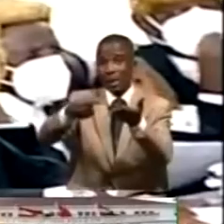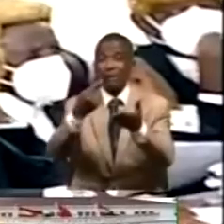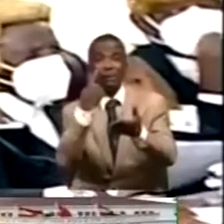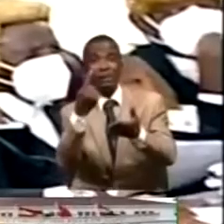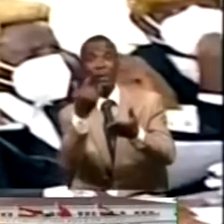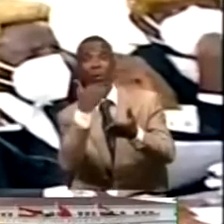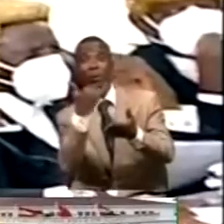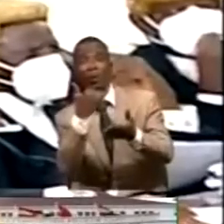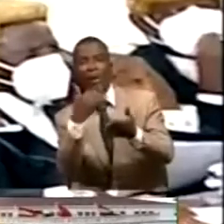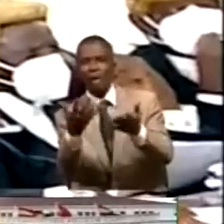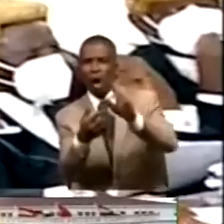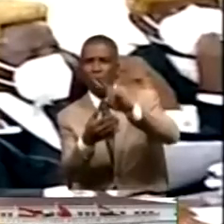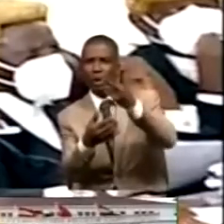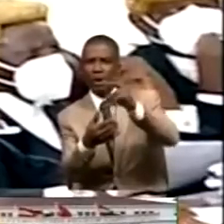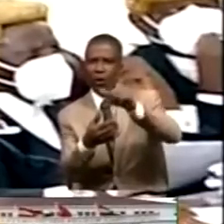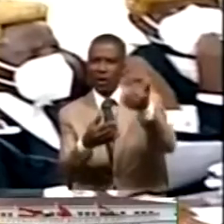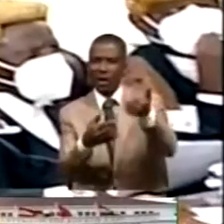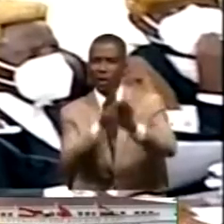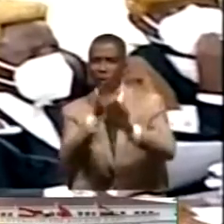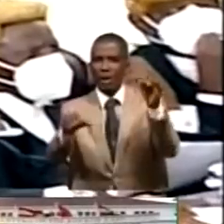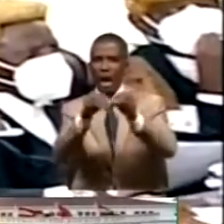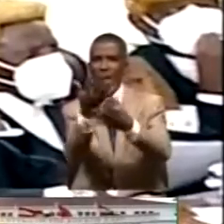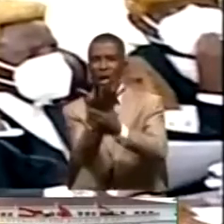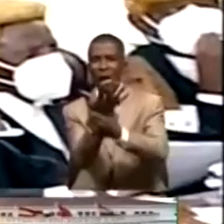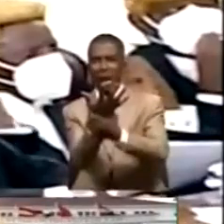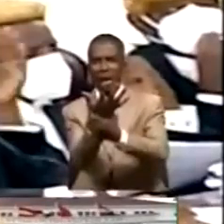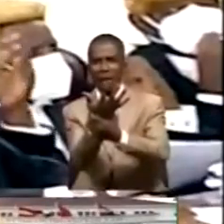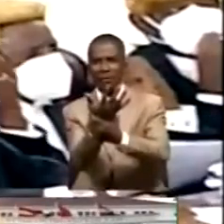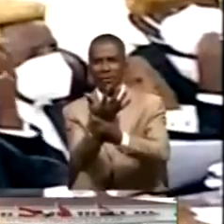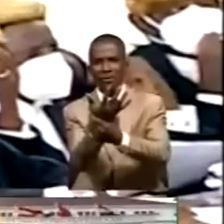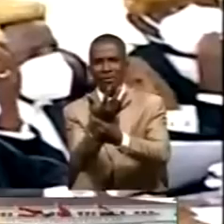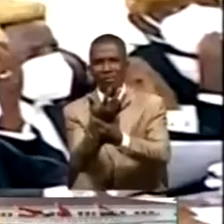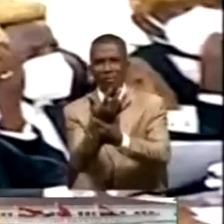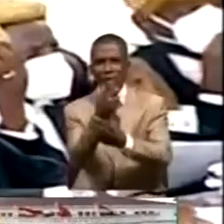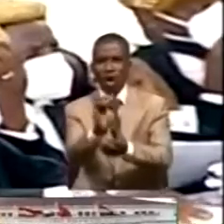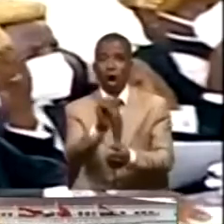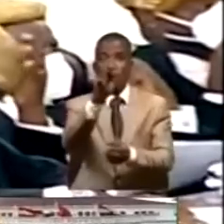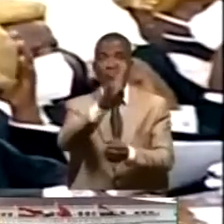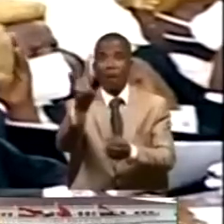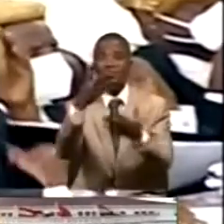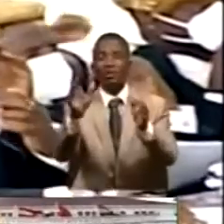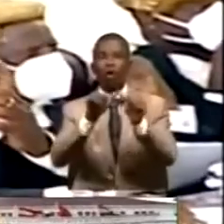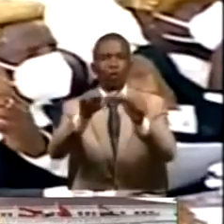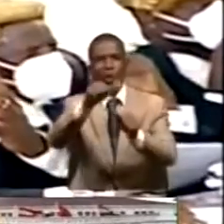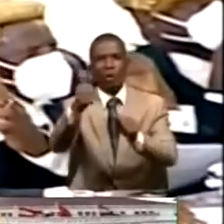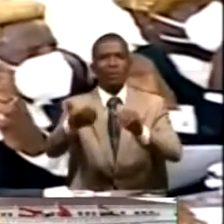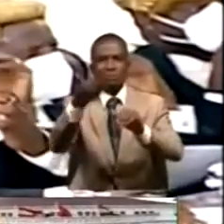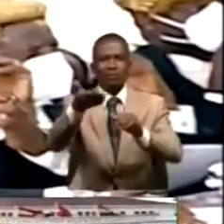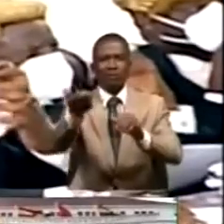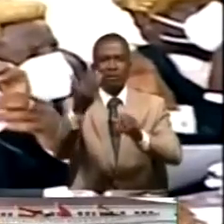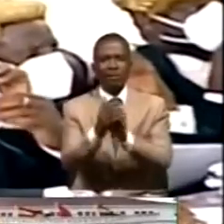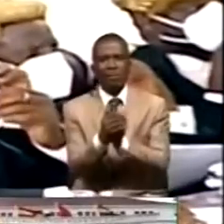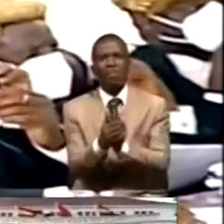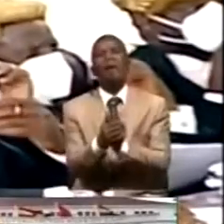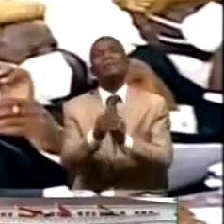the second, the one that you signed because you didn't want to put spokes in the works. You have dealt with Upper West. Can we go to the next? And I'm